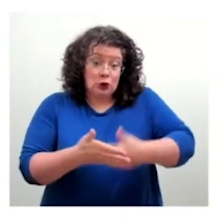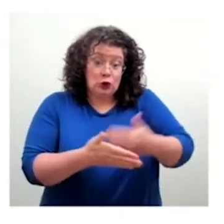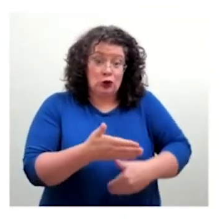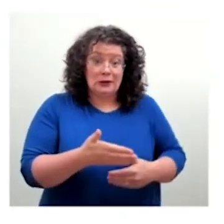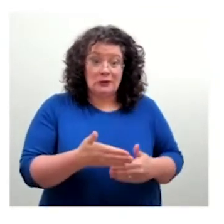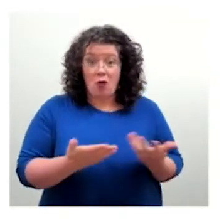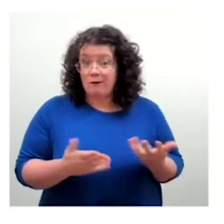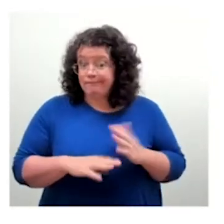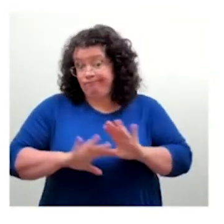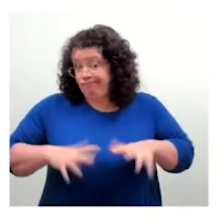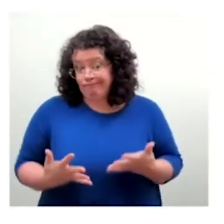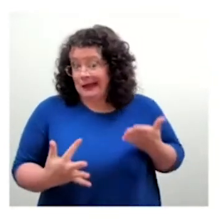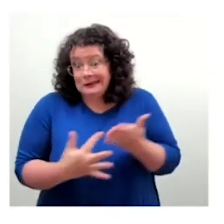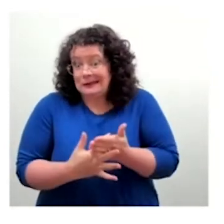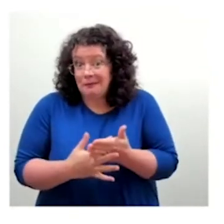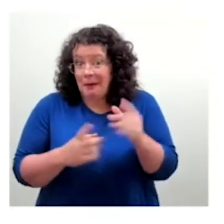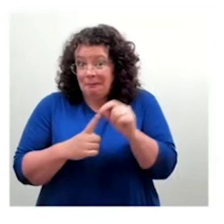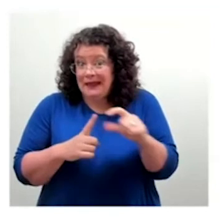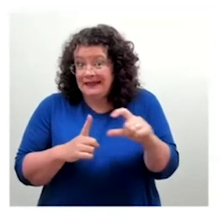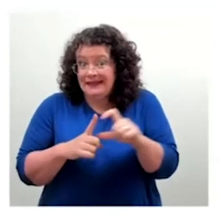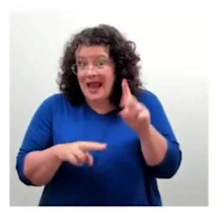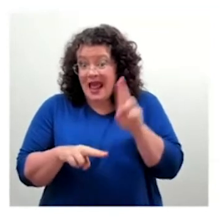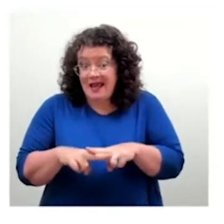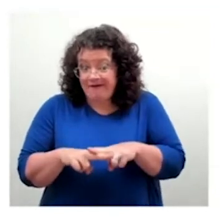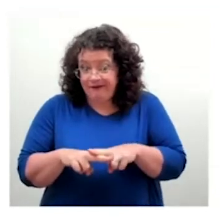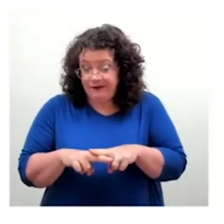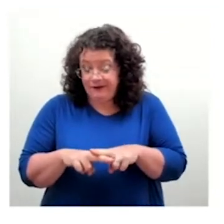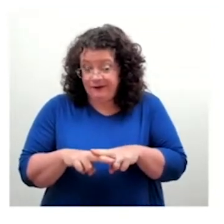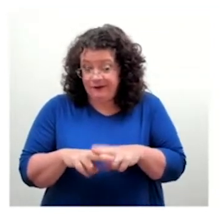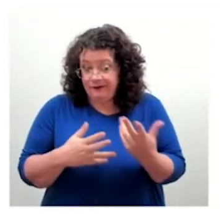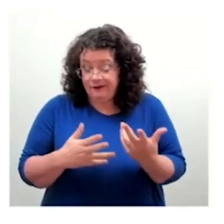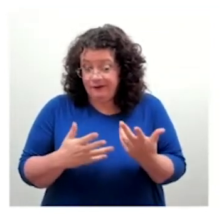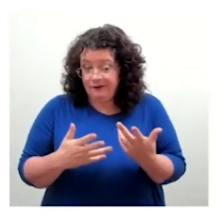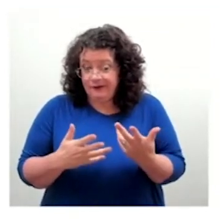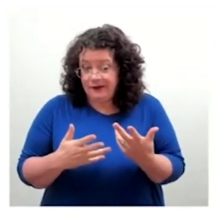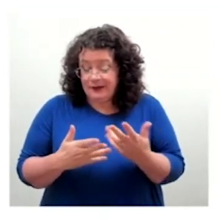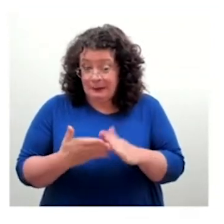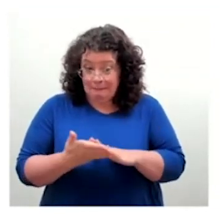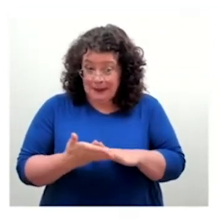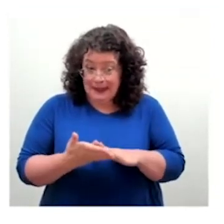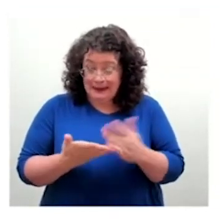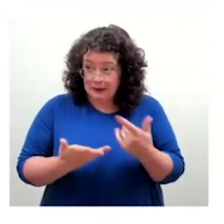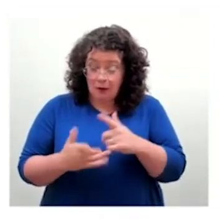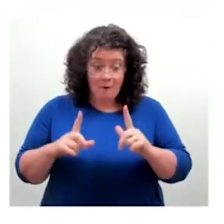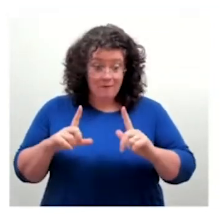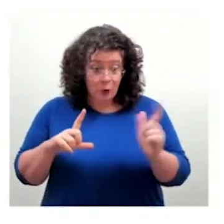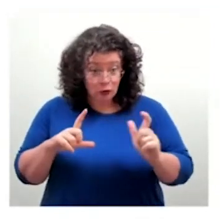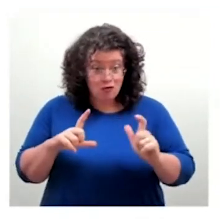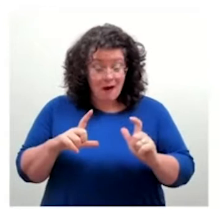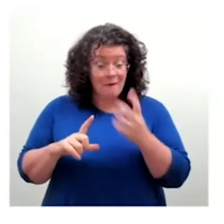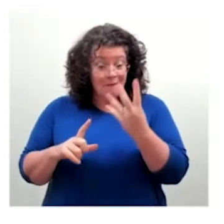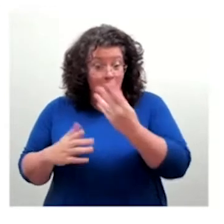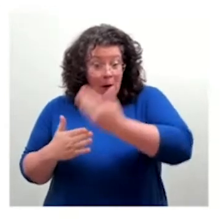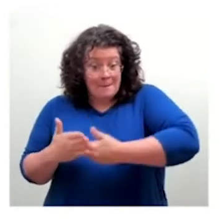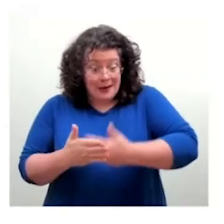and turned it into a PDF. And it said all the right things. It said, you know, we are going to do the most